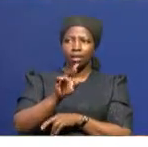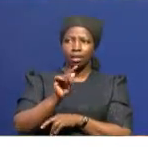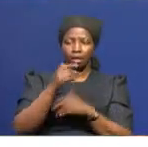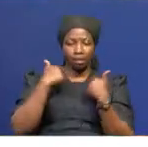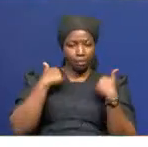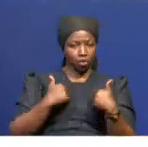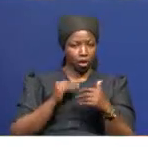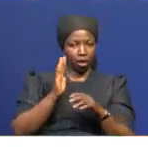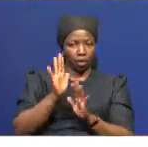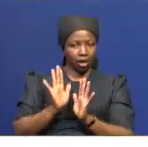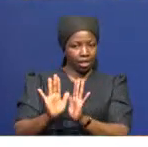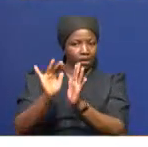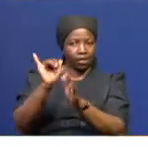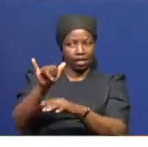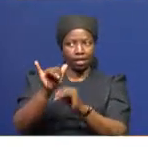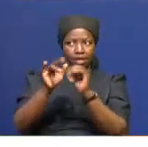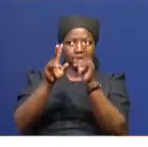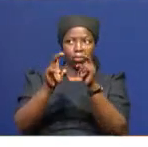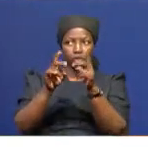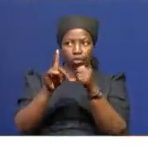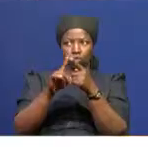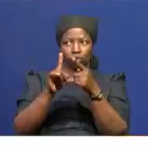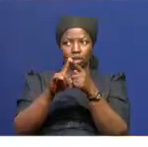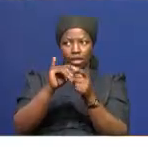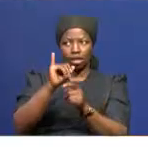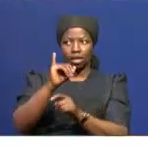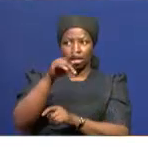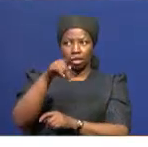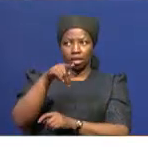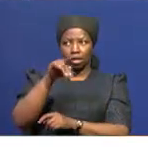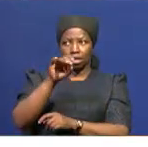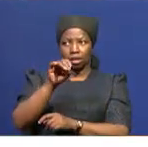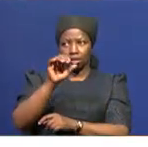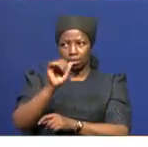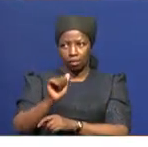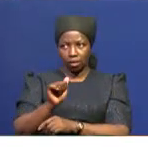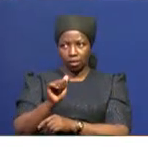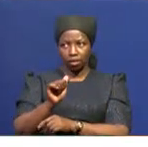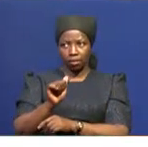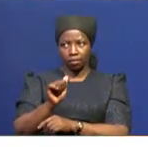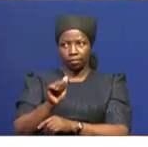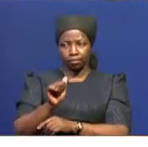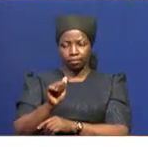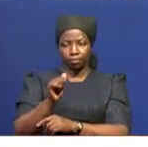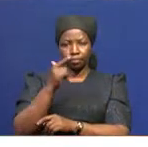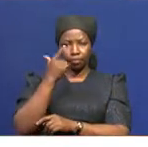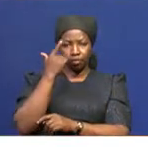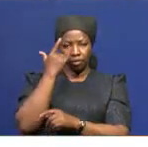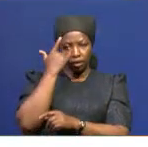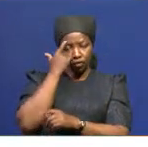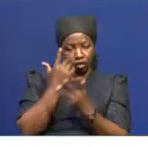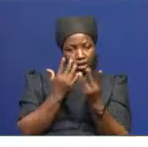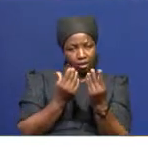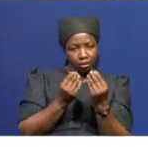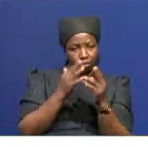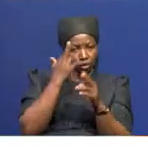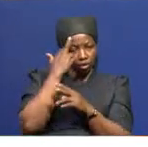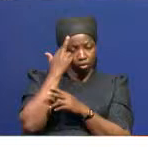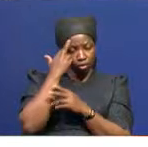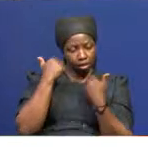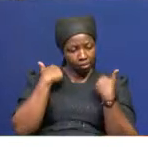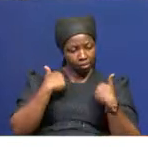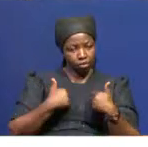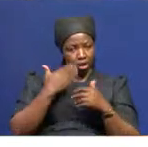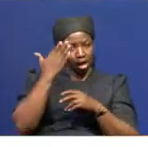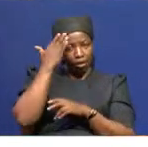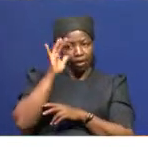rather leave that issue to the Independent Policing Oversight Authority for the simple reason that I am aware